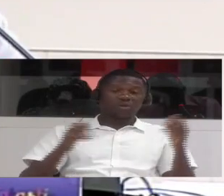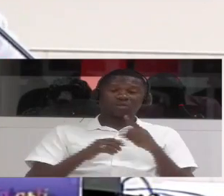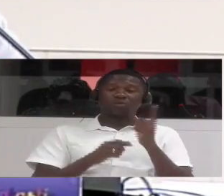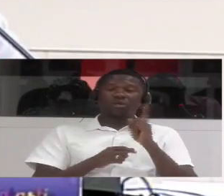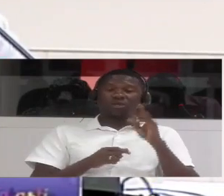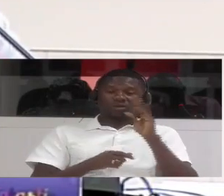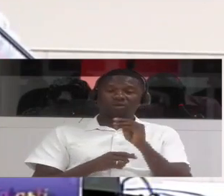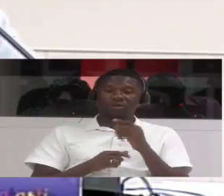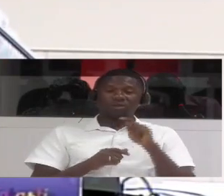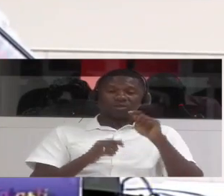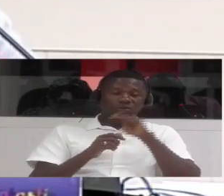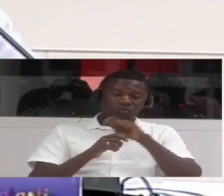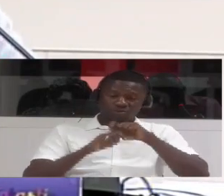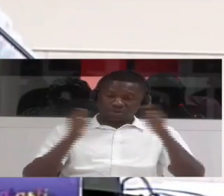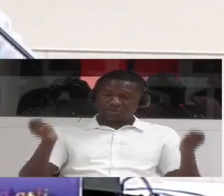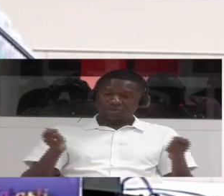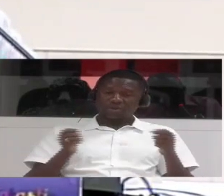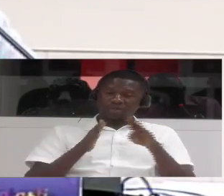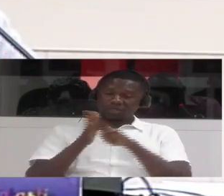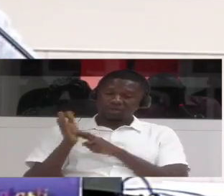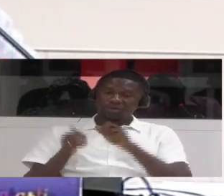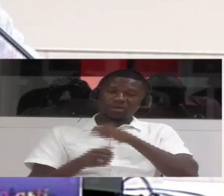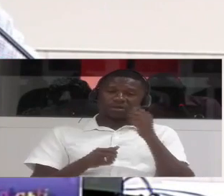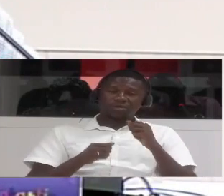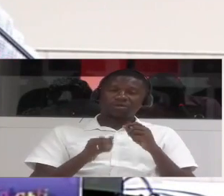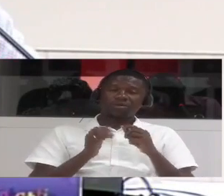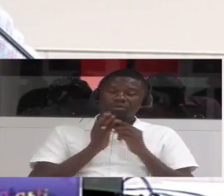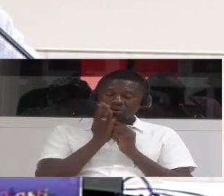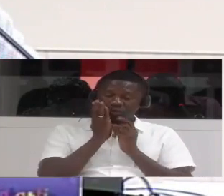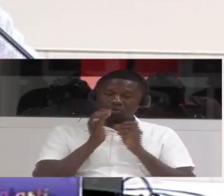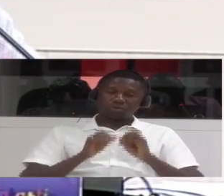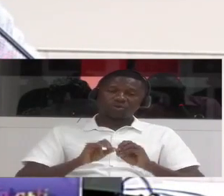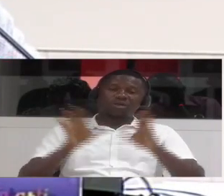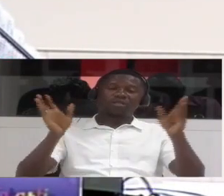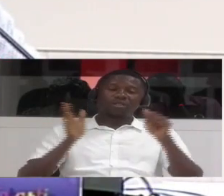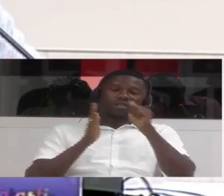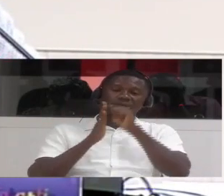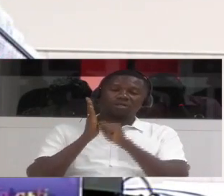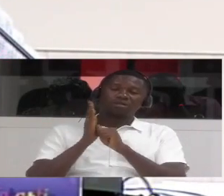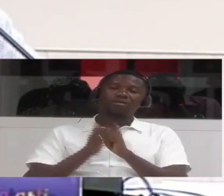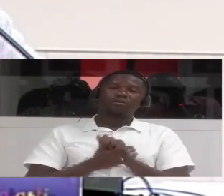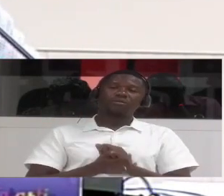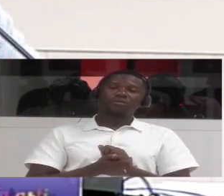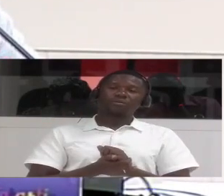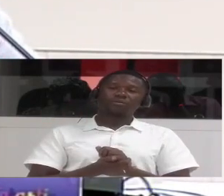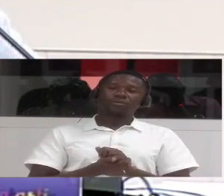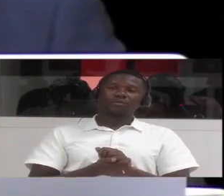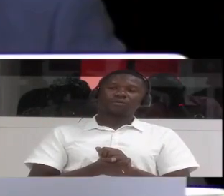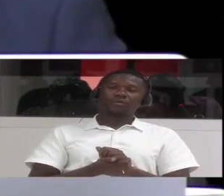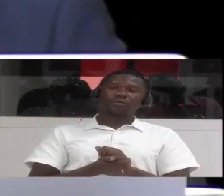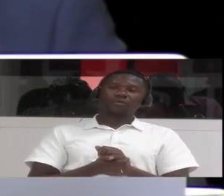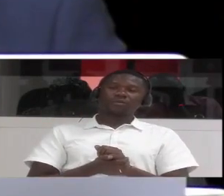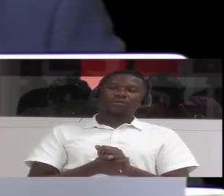Newspaper Registration and Broadcasting Act. And that's under the... But even in terms